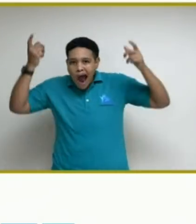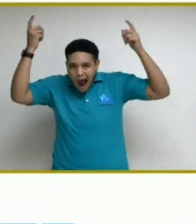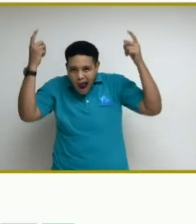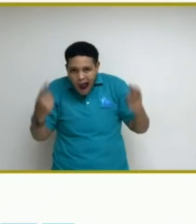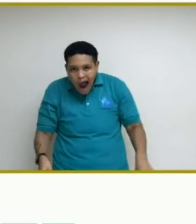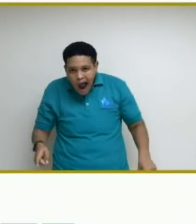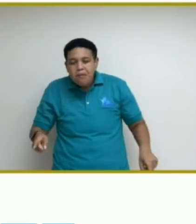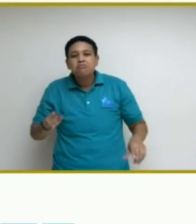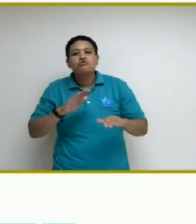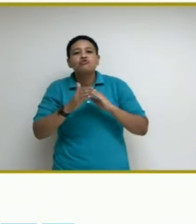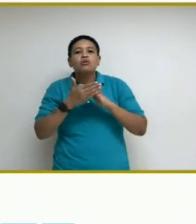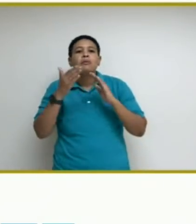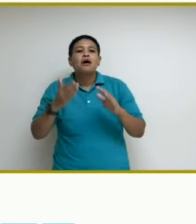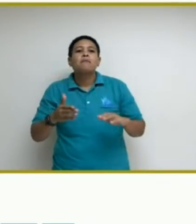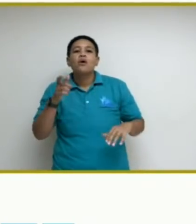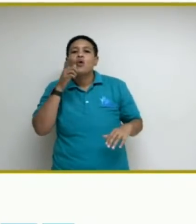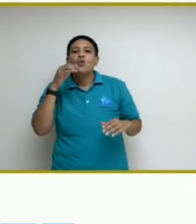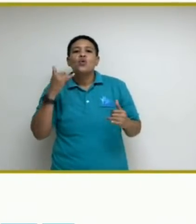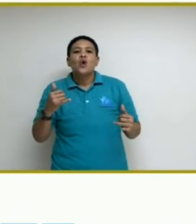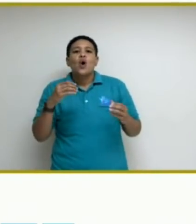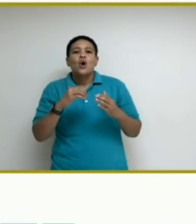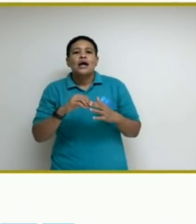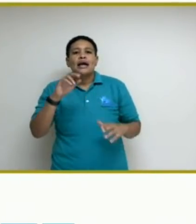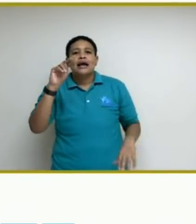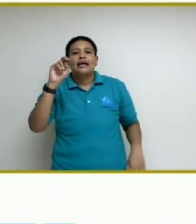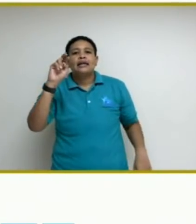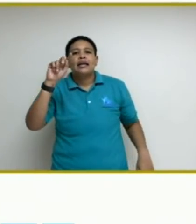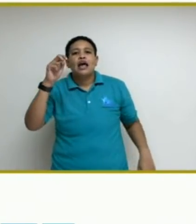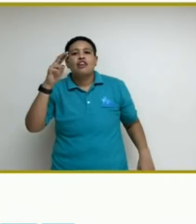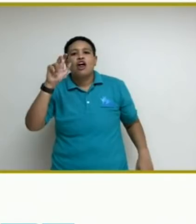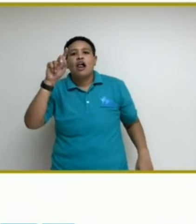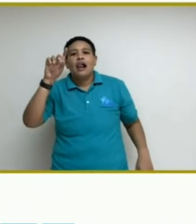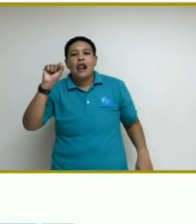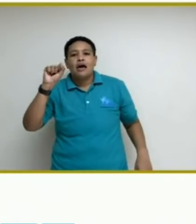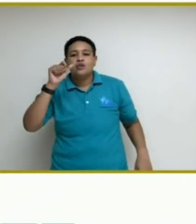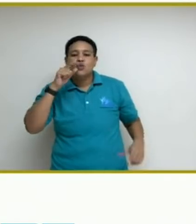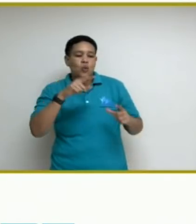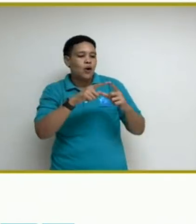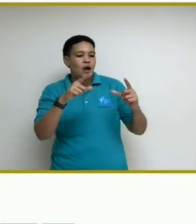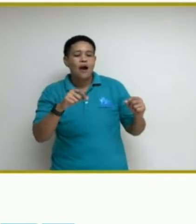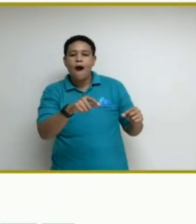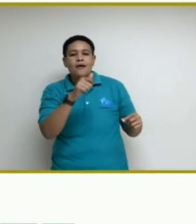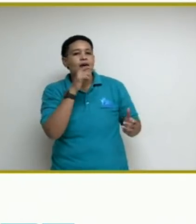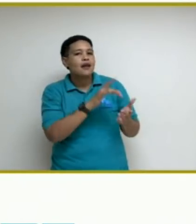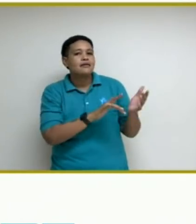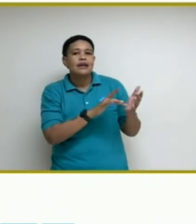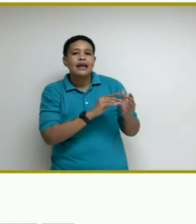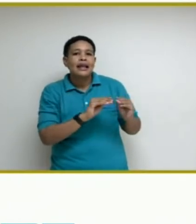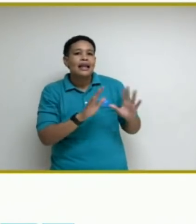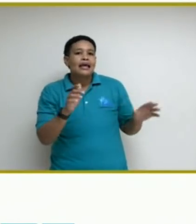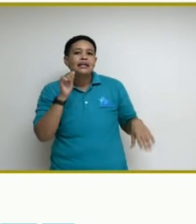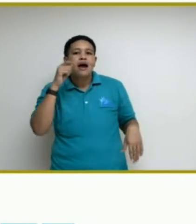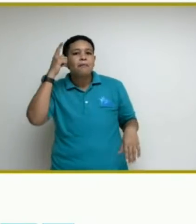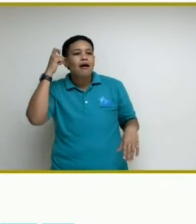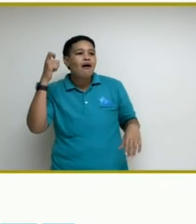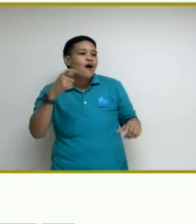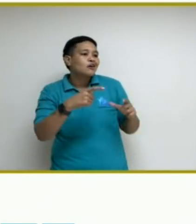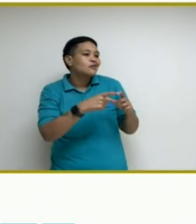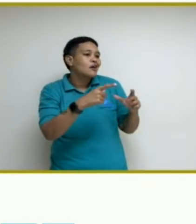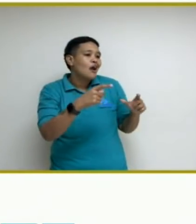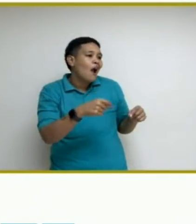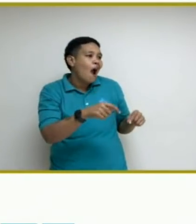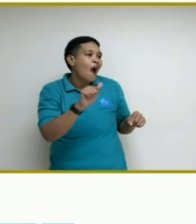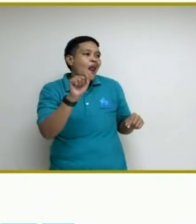account of a Jamaican who is now in the Netherlands and whose card has been refused. To be clear, not because it's analog, not because